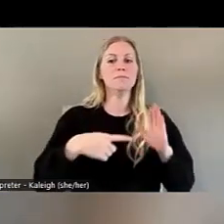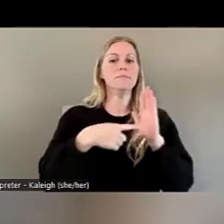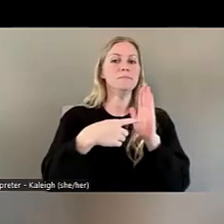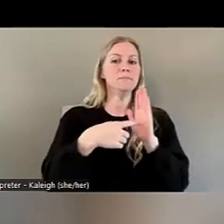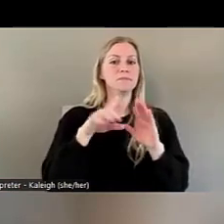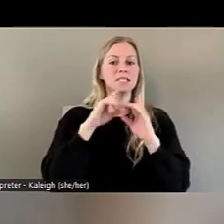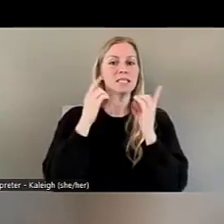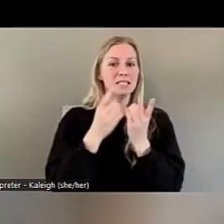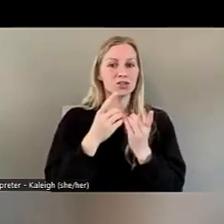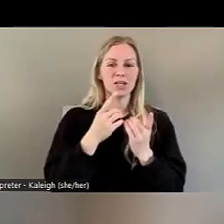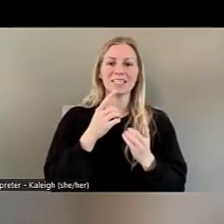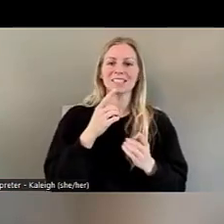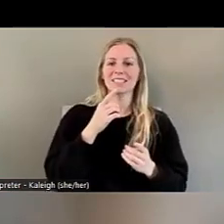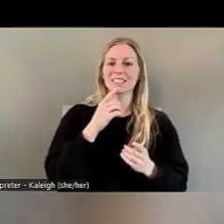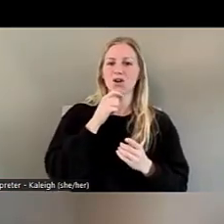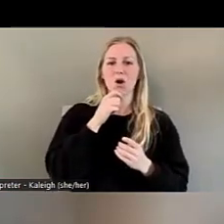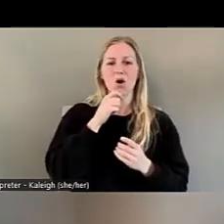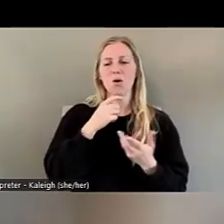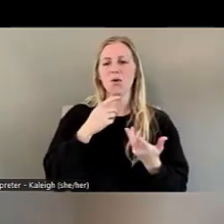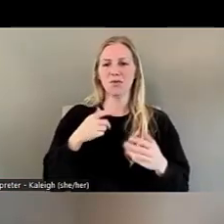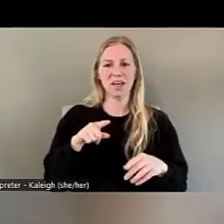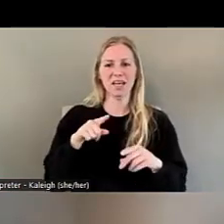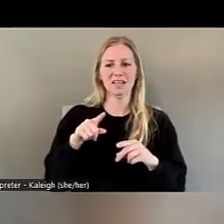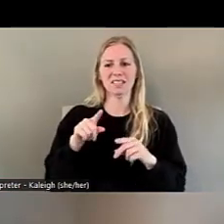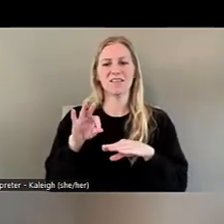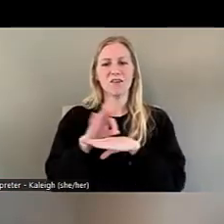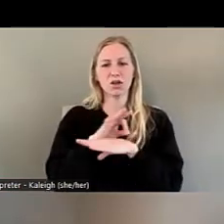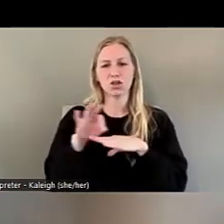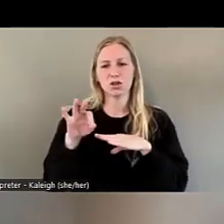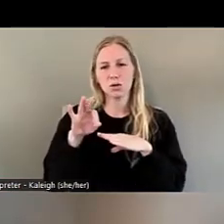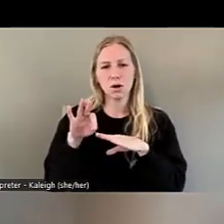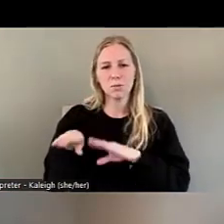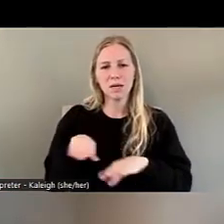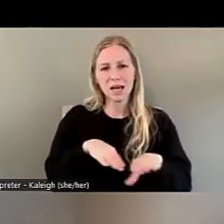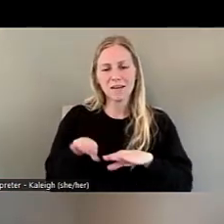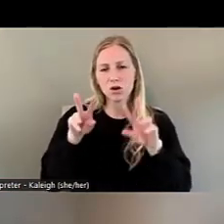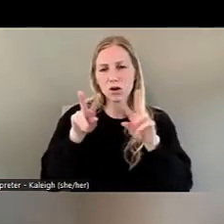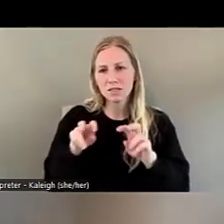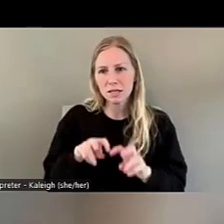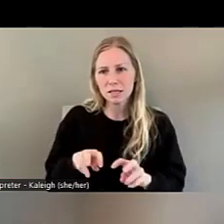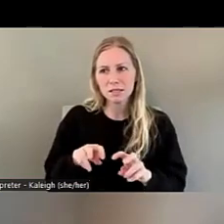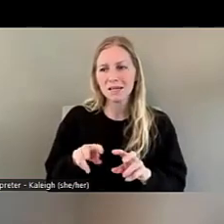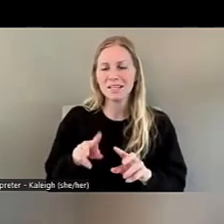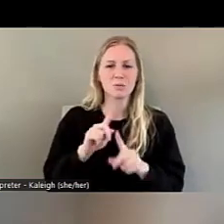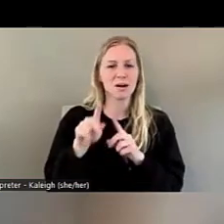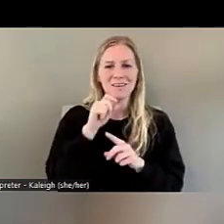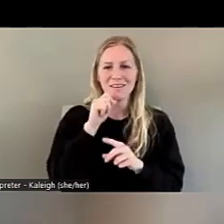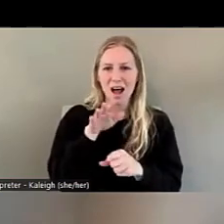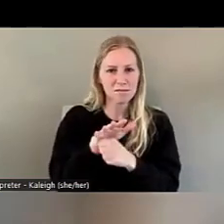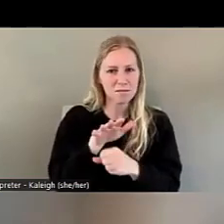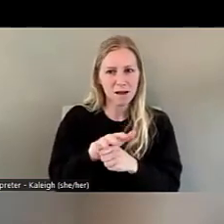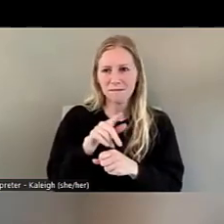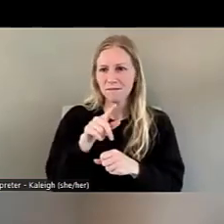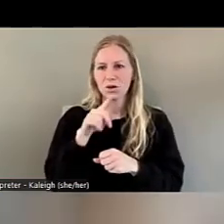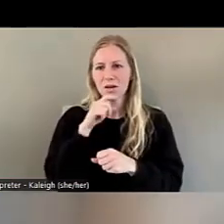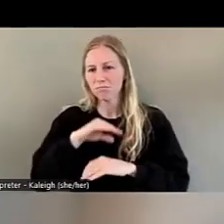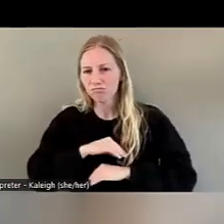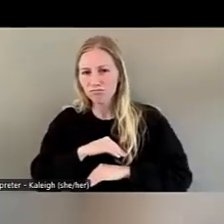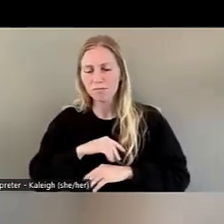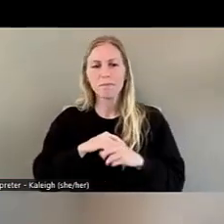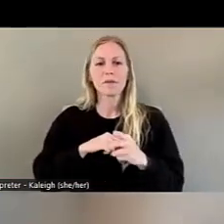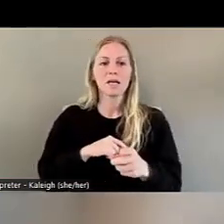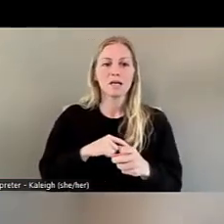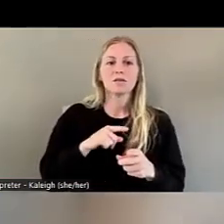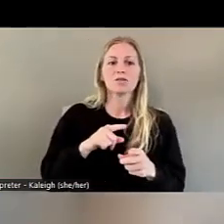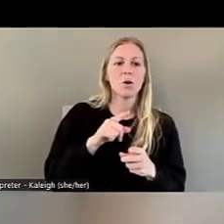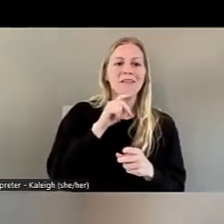inadequately conducted functional behavioral assessments and did not substantively review or implement student behavioral intervention plans in